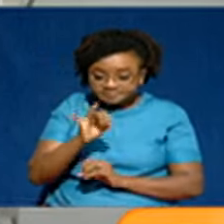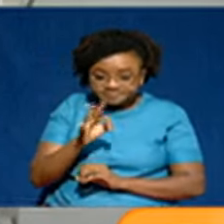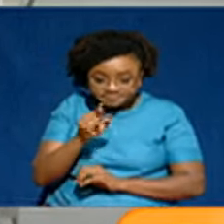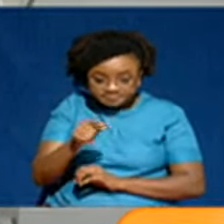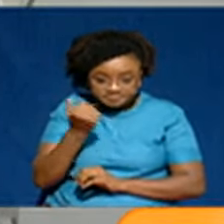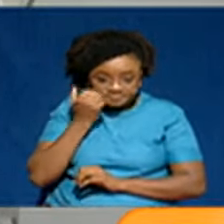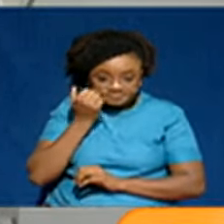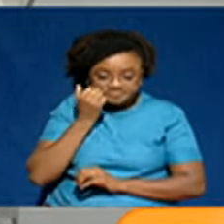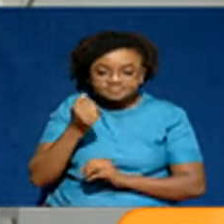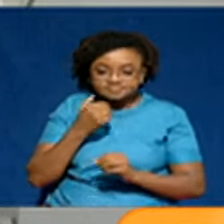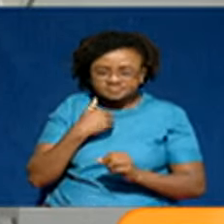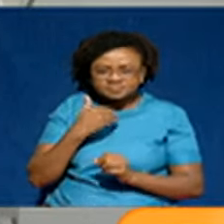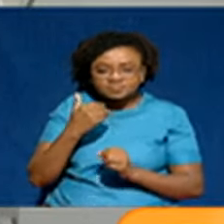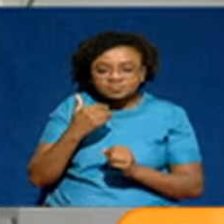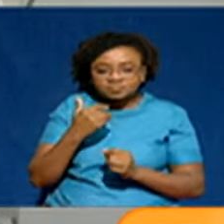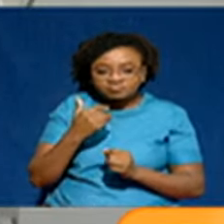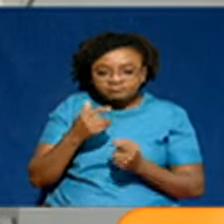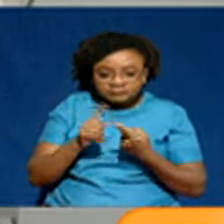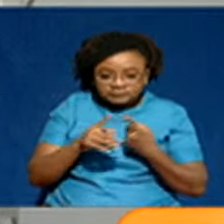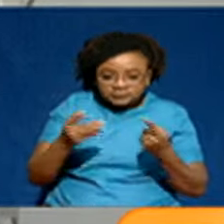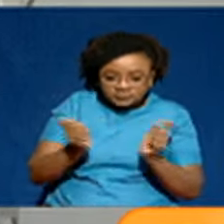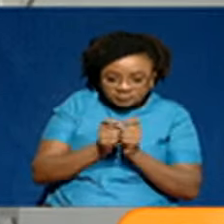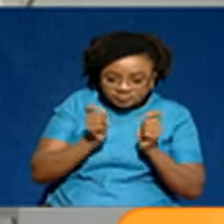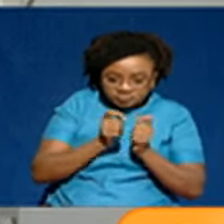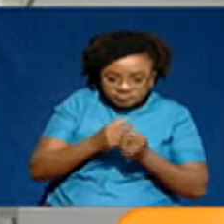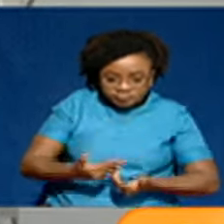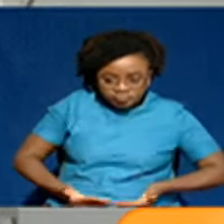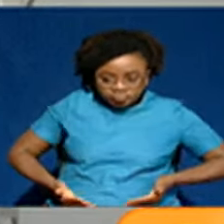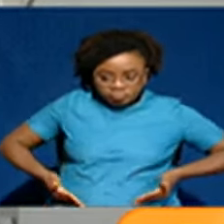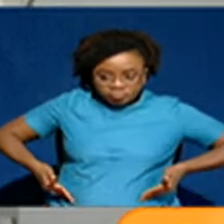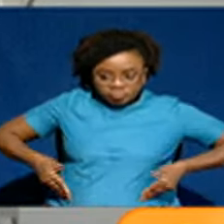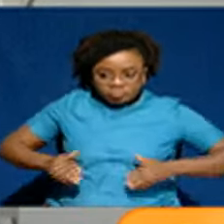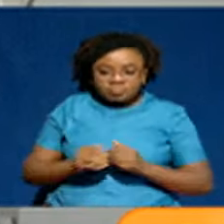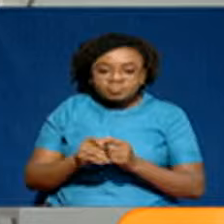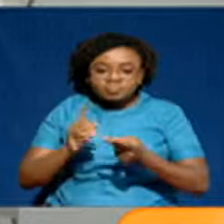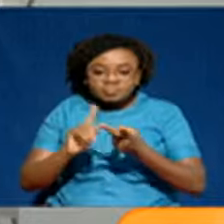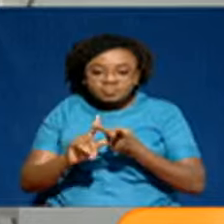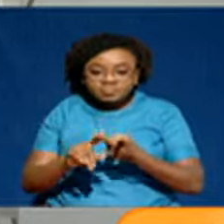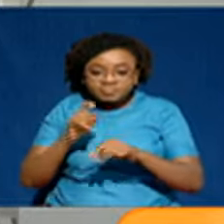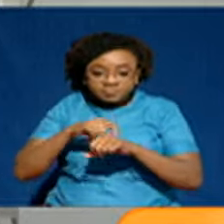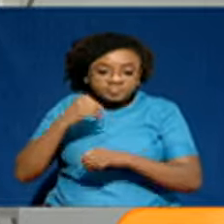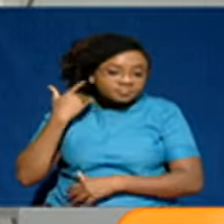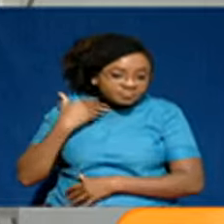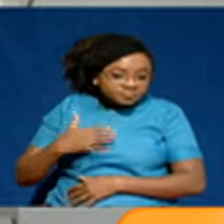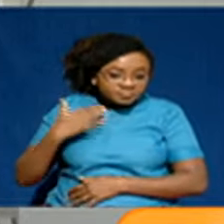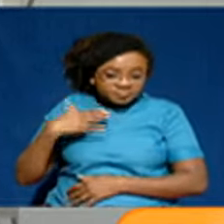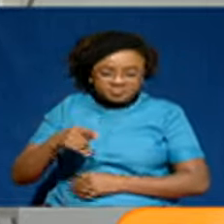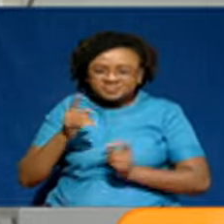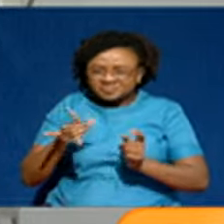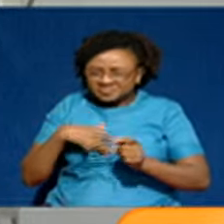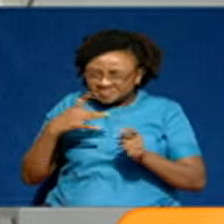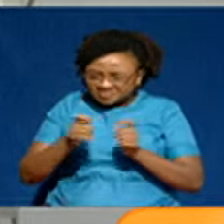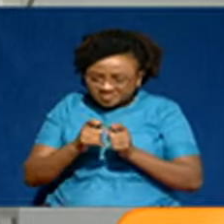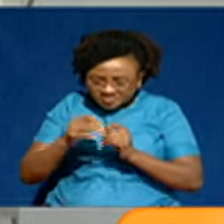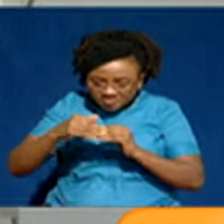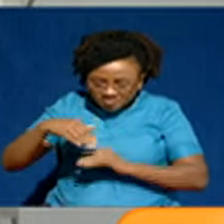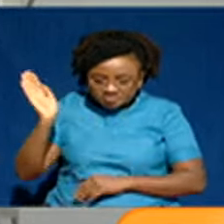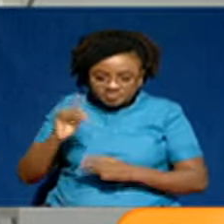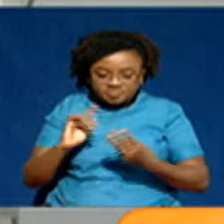include pelvic pain, pain during menstrual cycle, pain